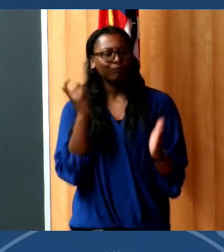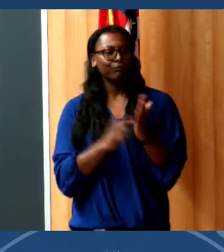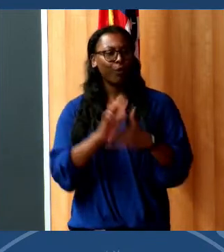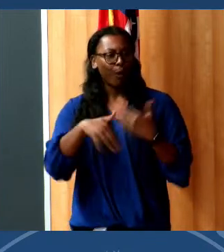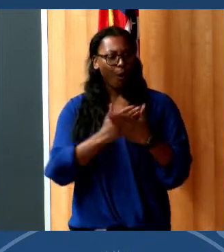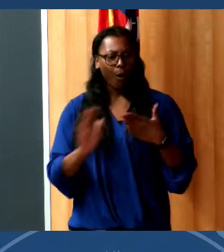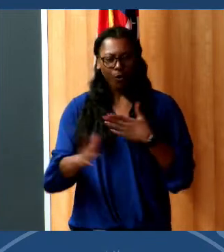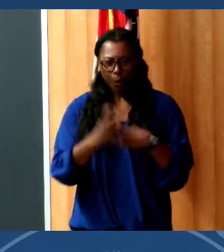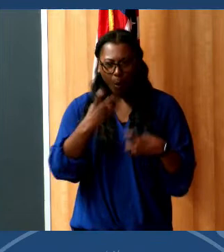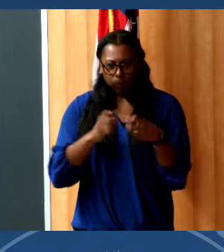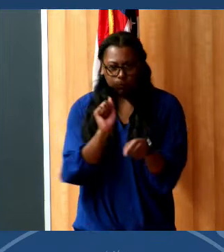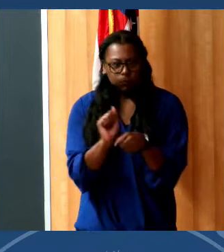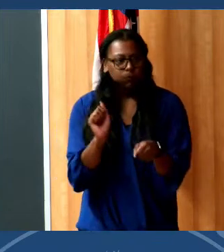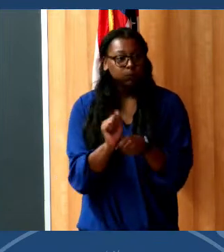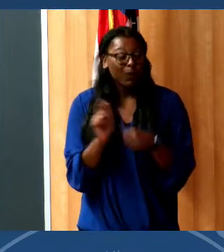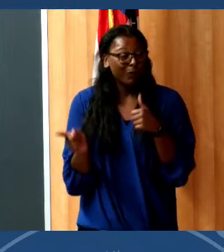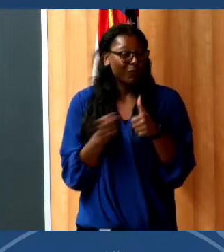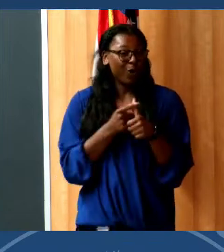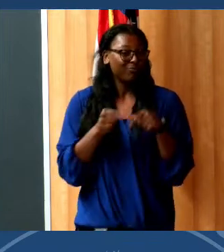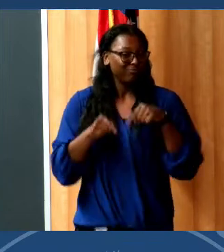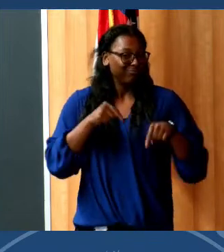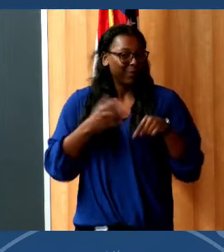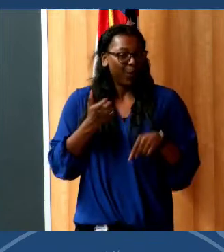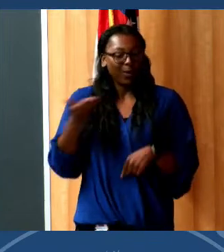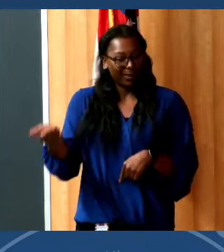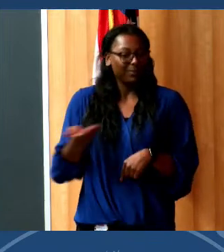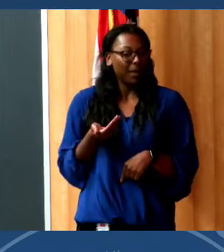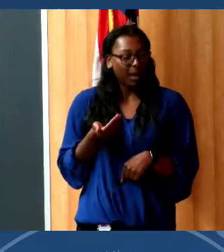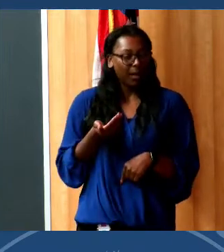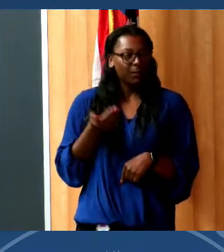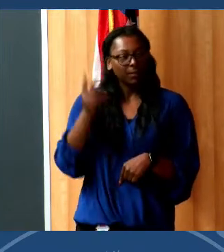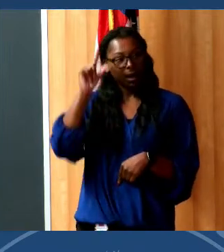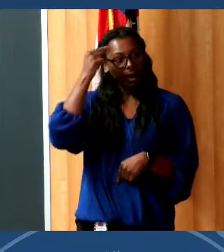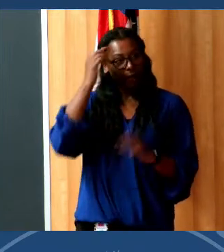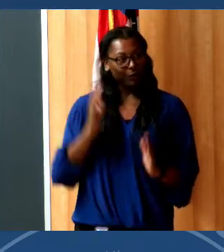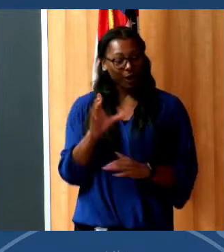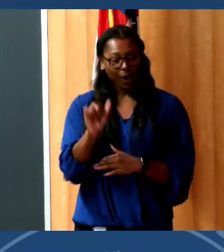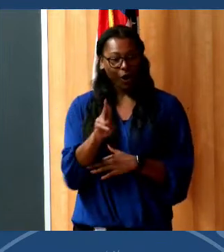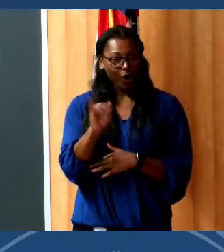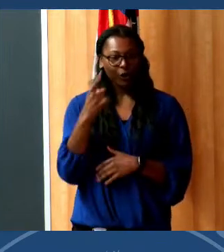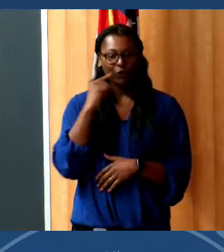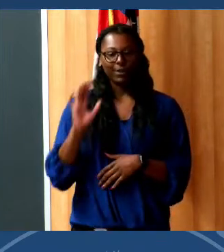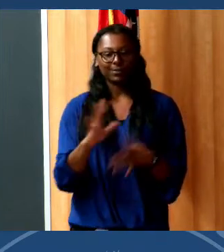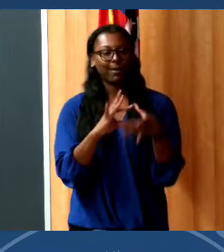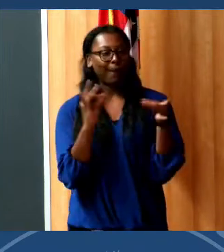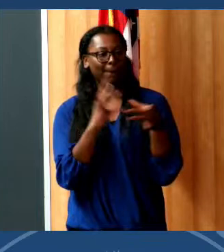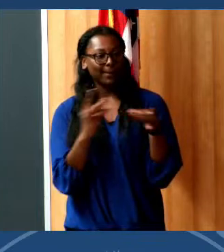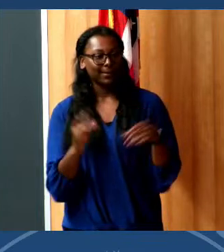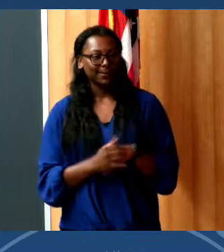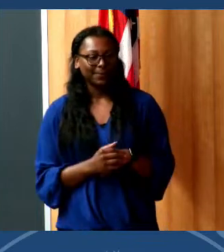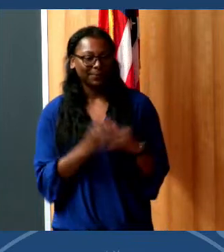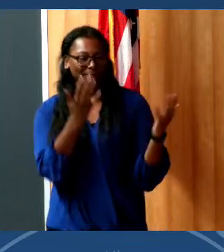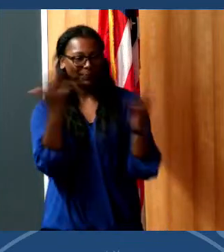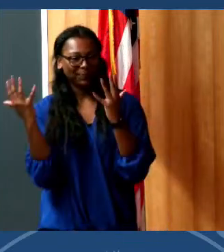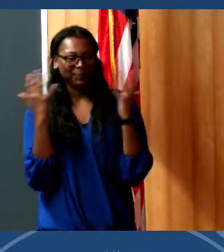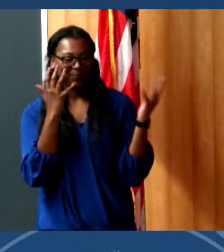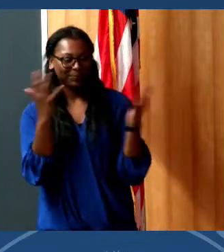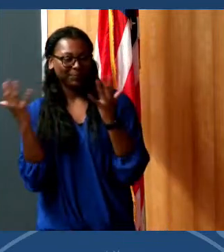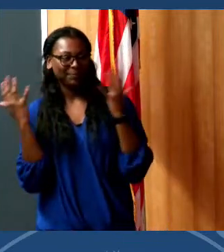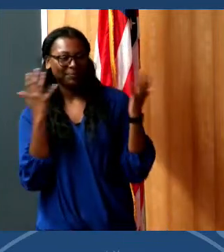your hard work, but first, we would like to invite Governor Carney to say a few words.